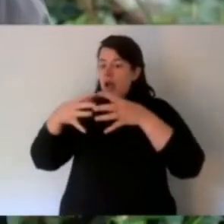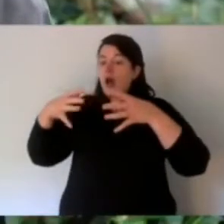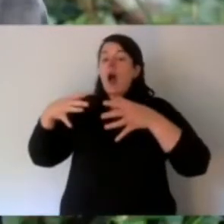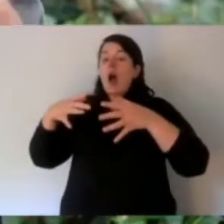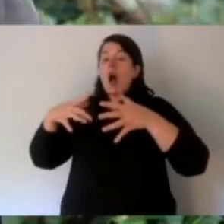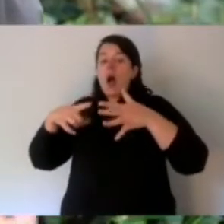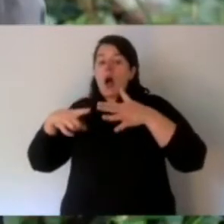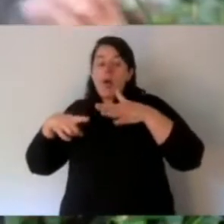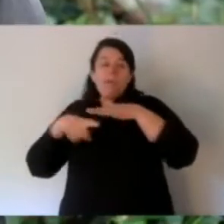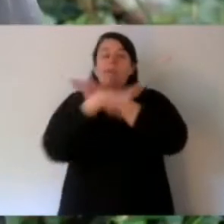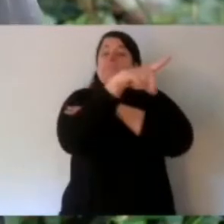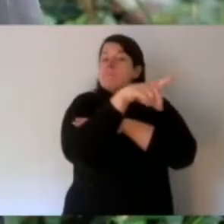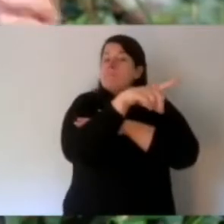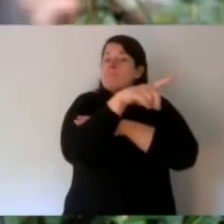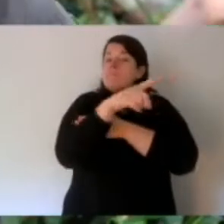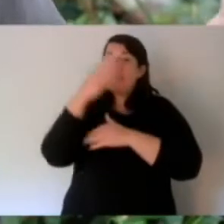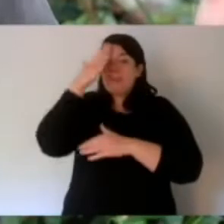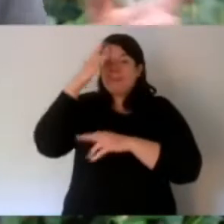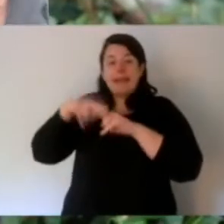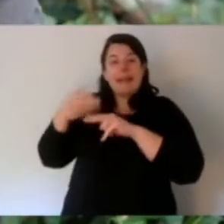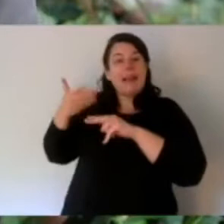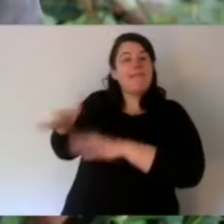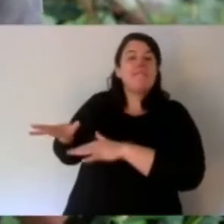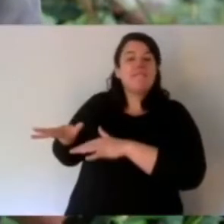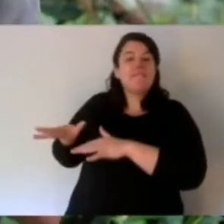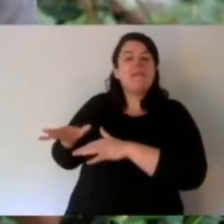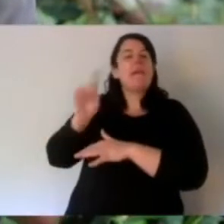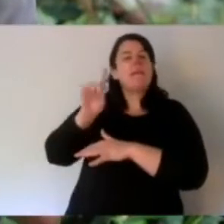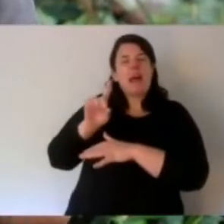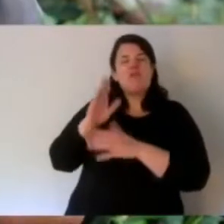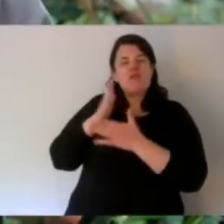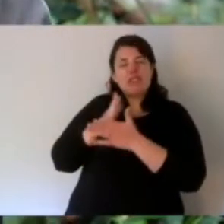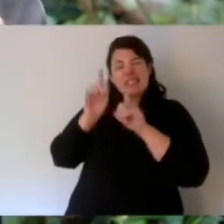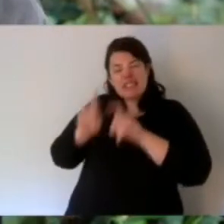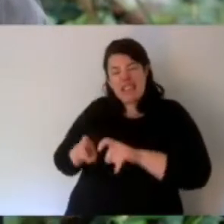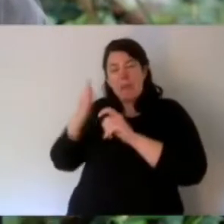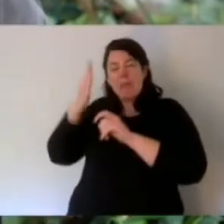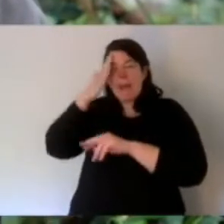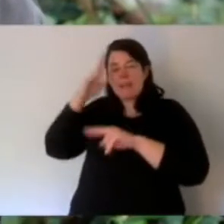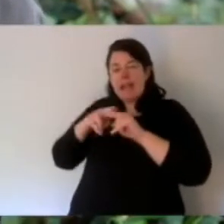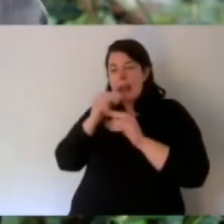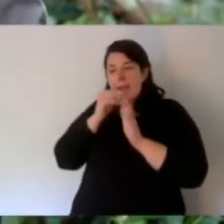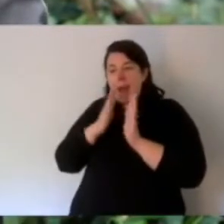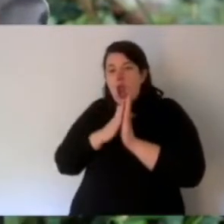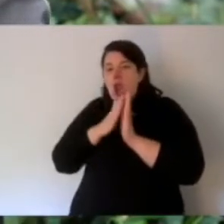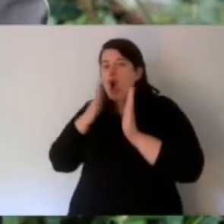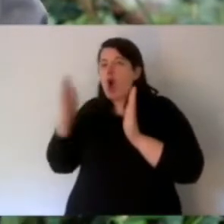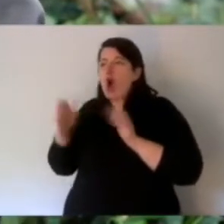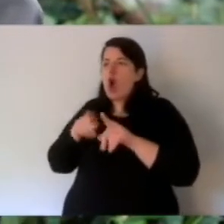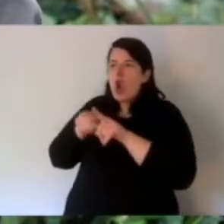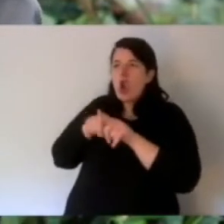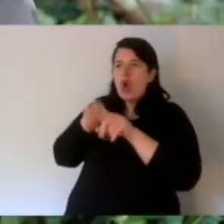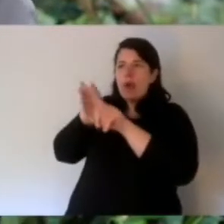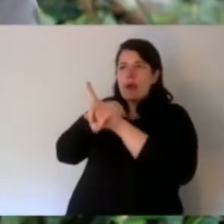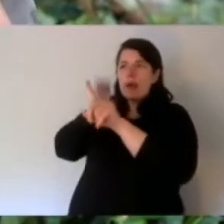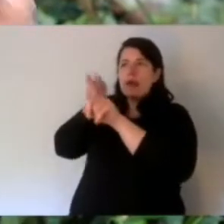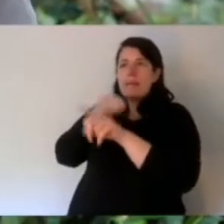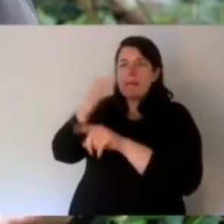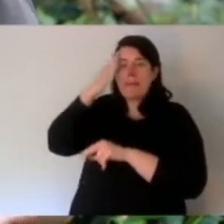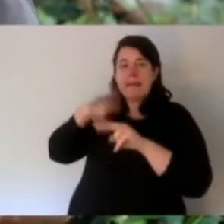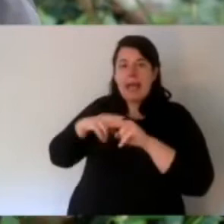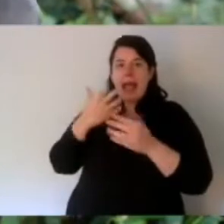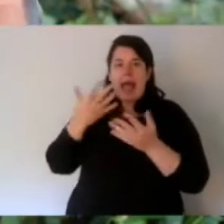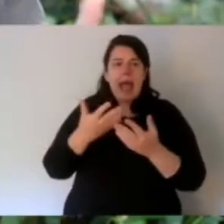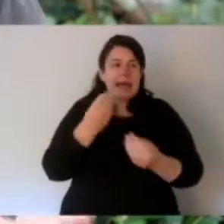fledging is when they leave the nest. They take off. At that point, they hang around with mum and dad for a little bit longer, so they learn